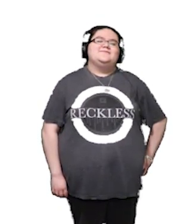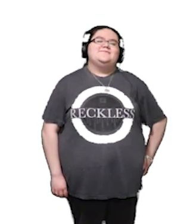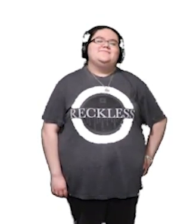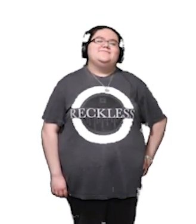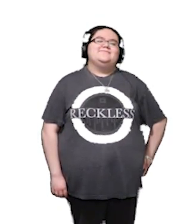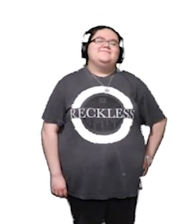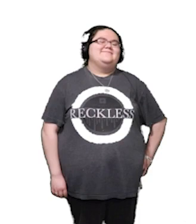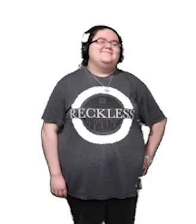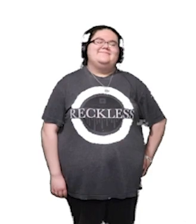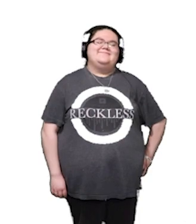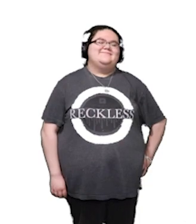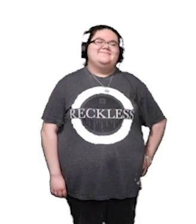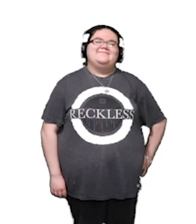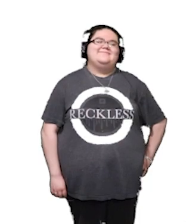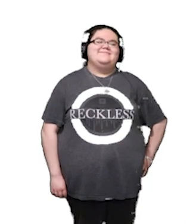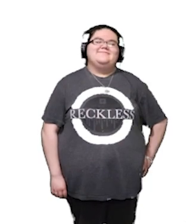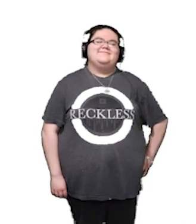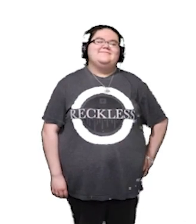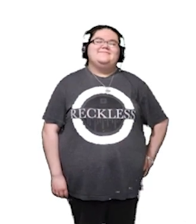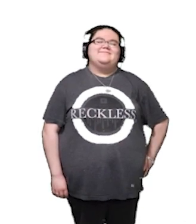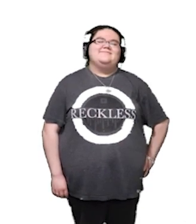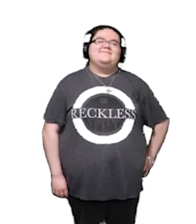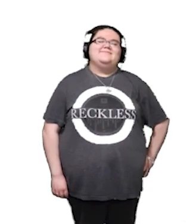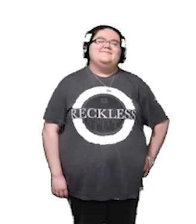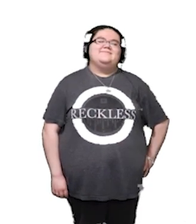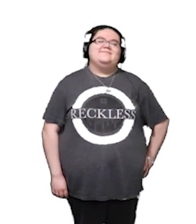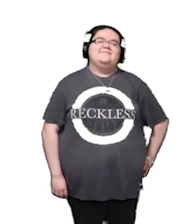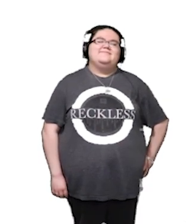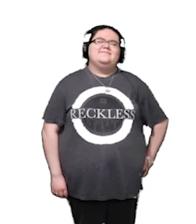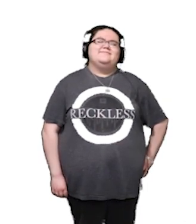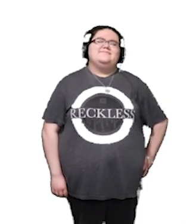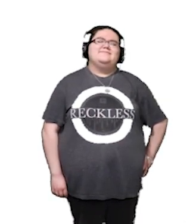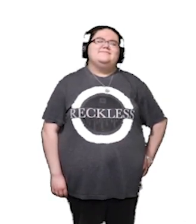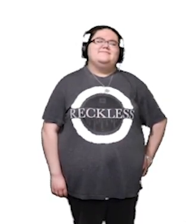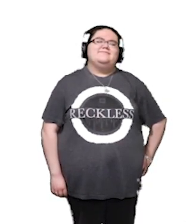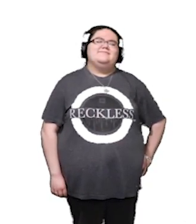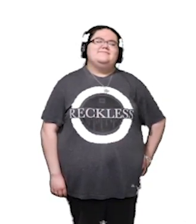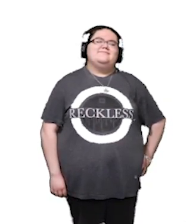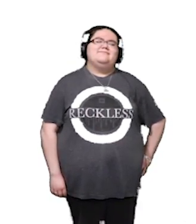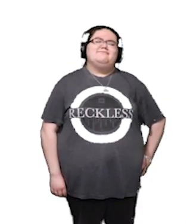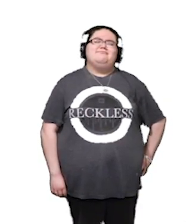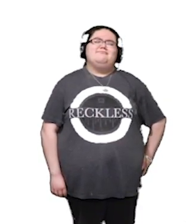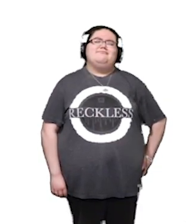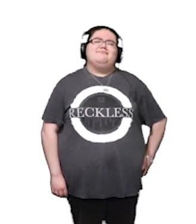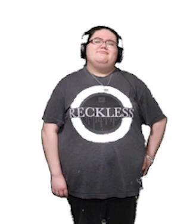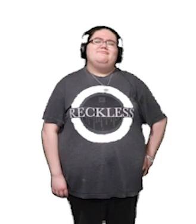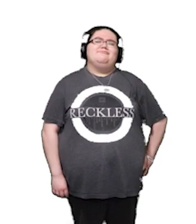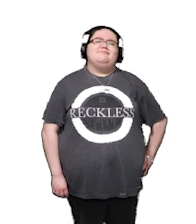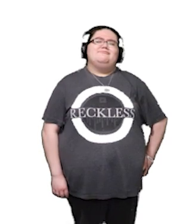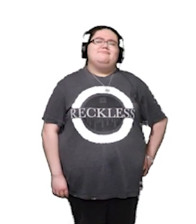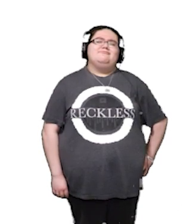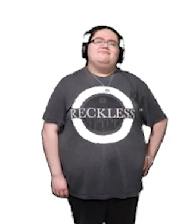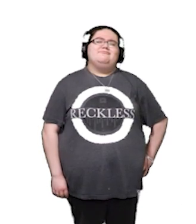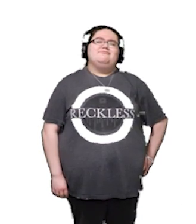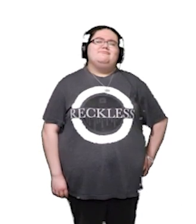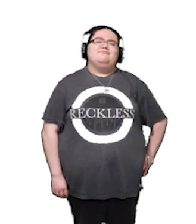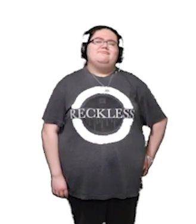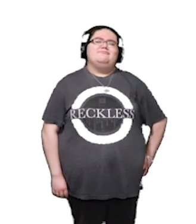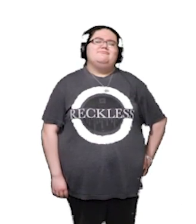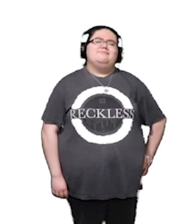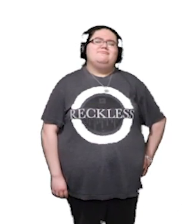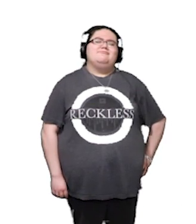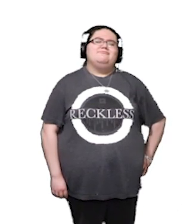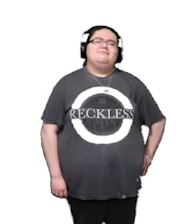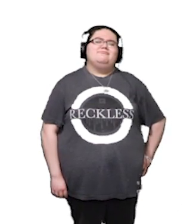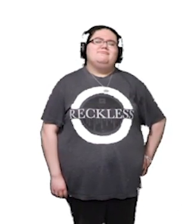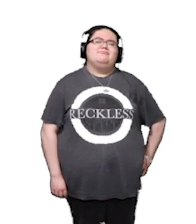8 feet deep, and then bury a dead animal like 3 feet above that. So that way, if the cops come with their dog